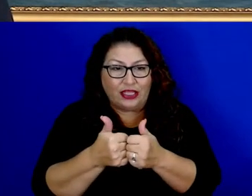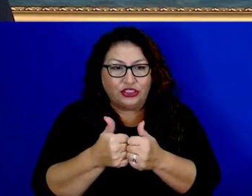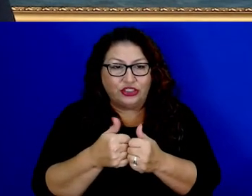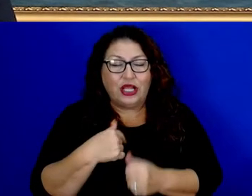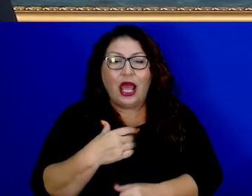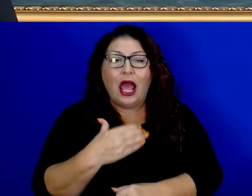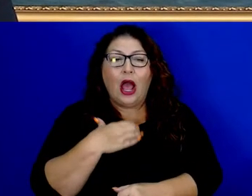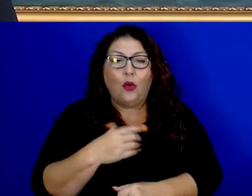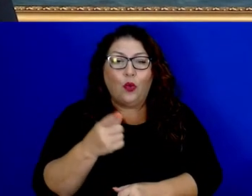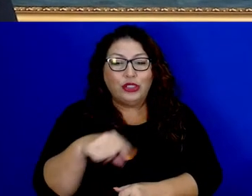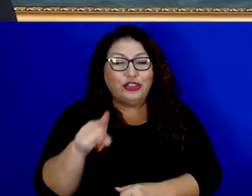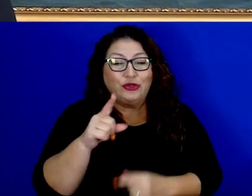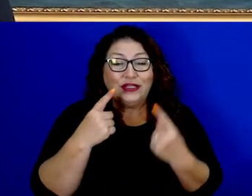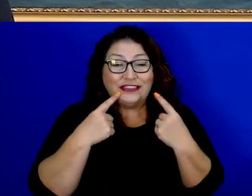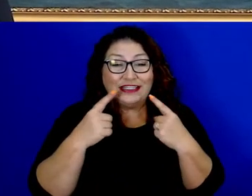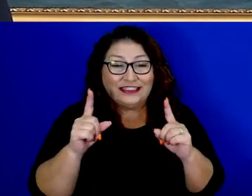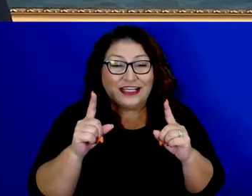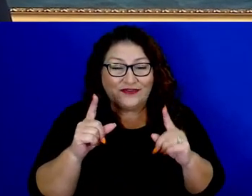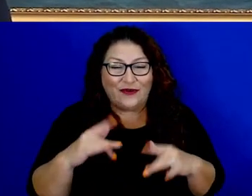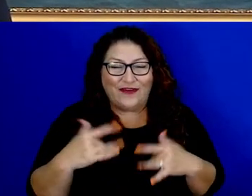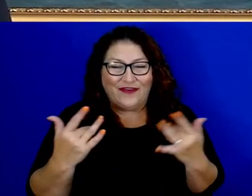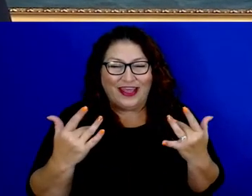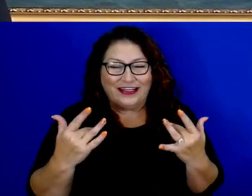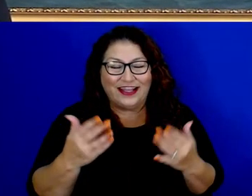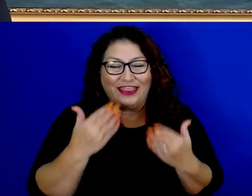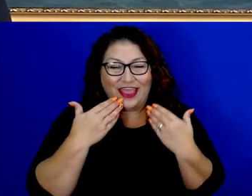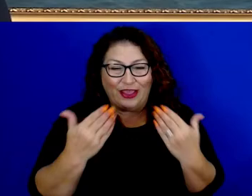successful event. Thank you.